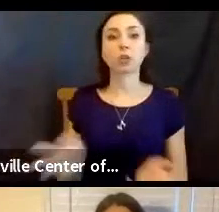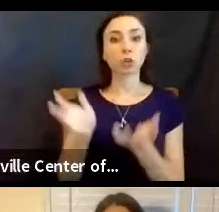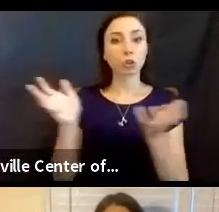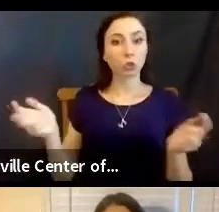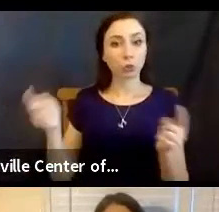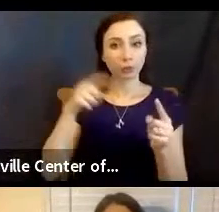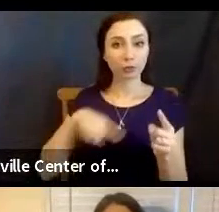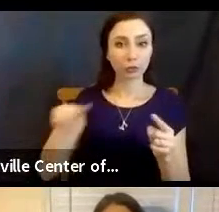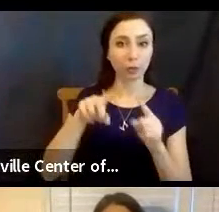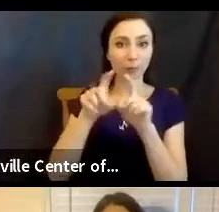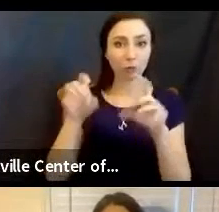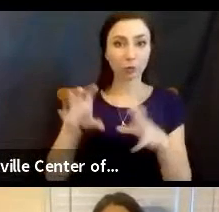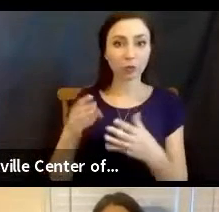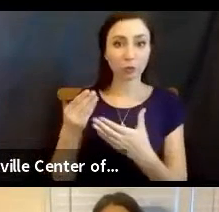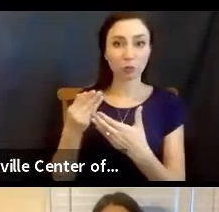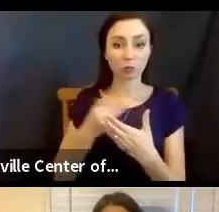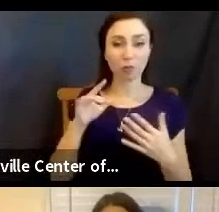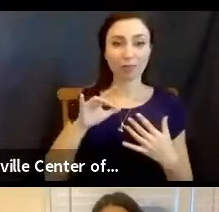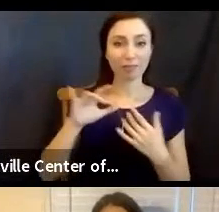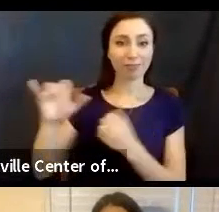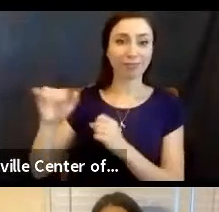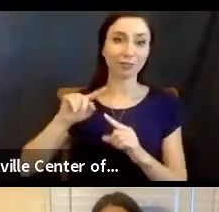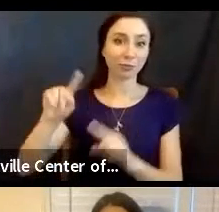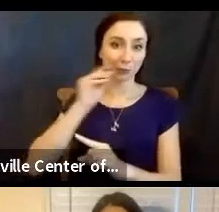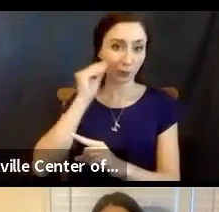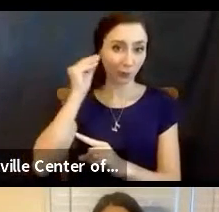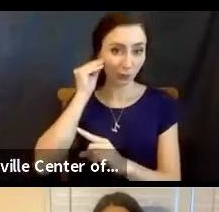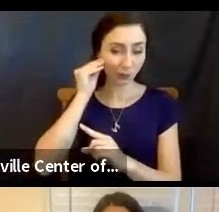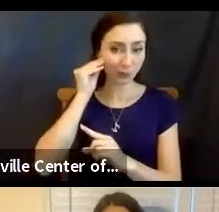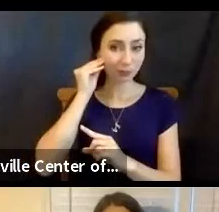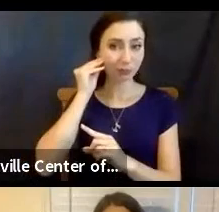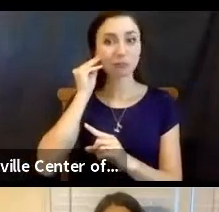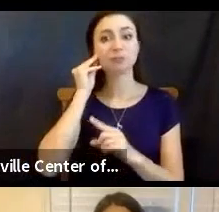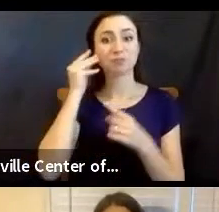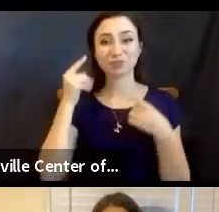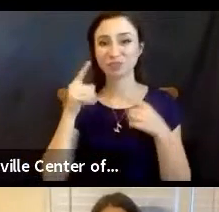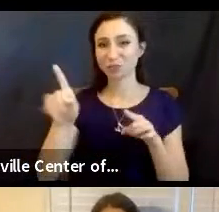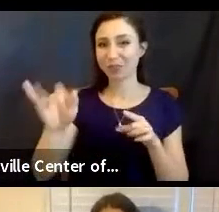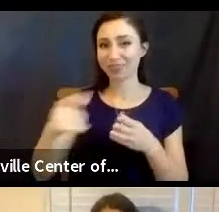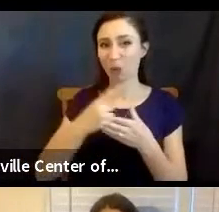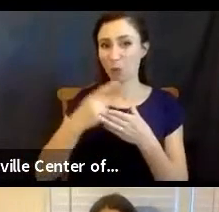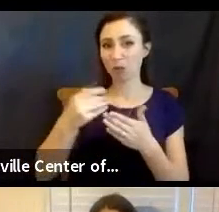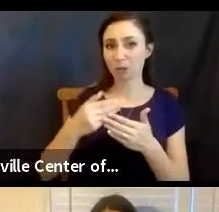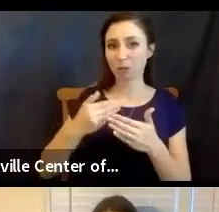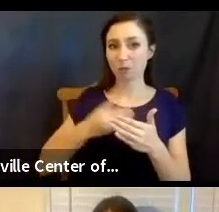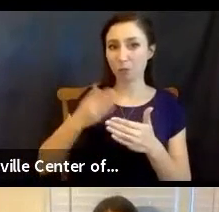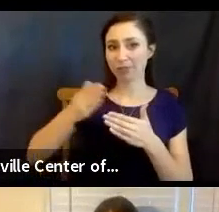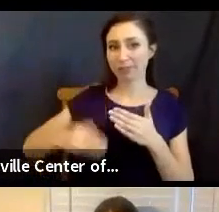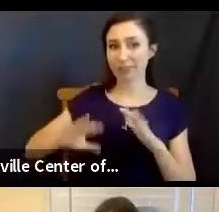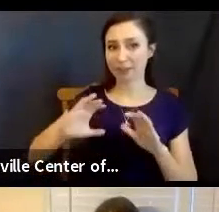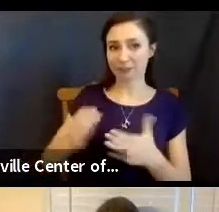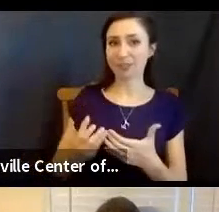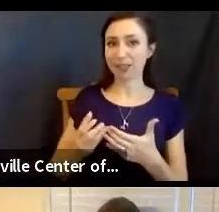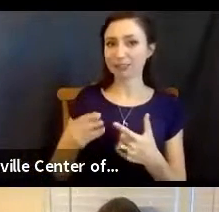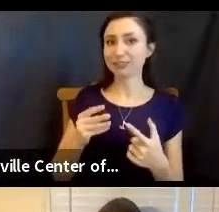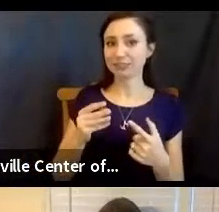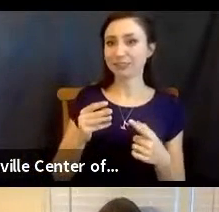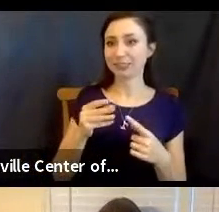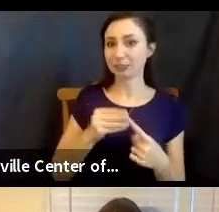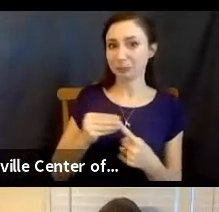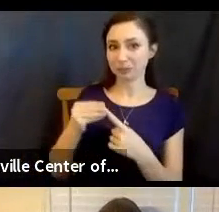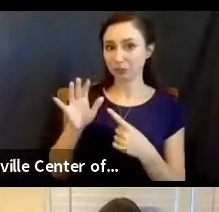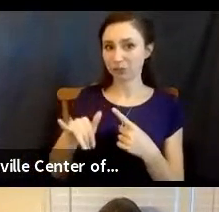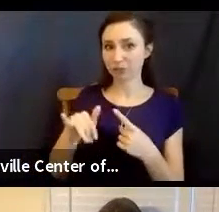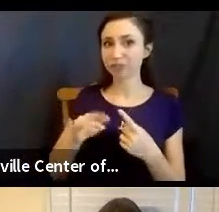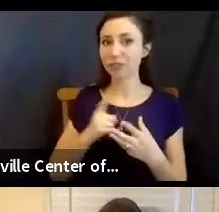to get tested before they leave to go home, especially during that week prior to the end of classes.